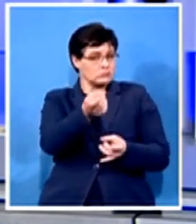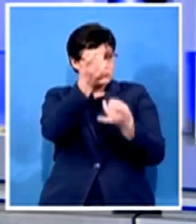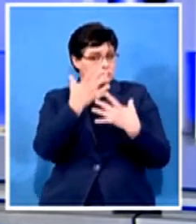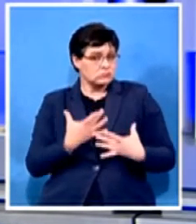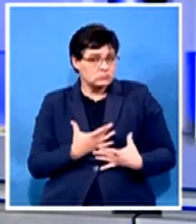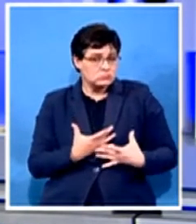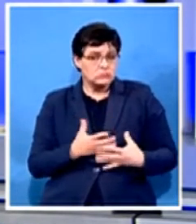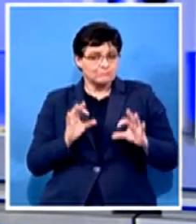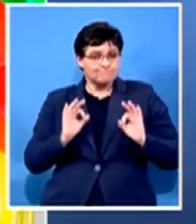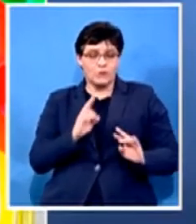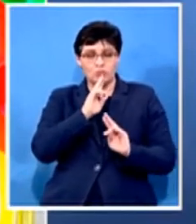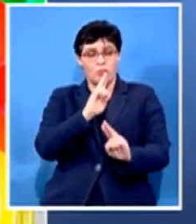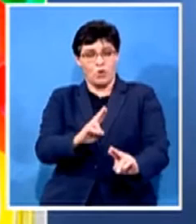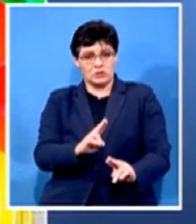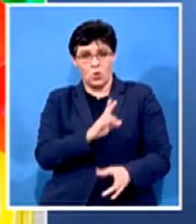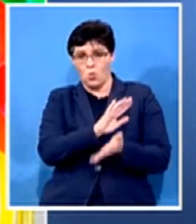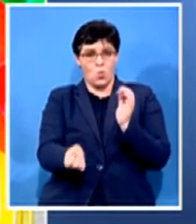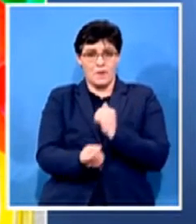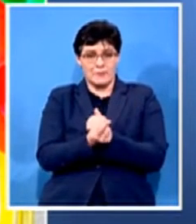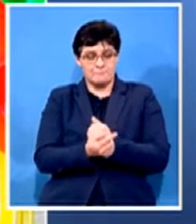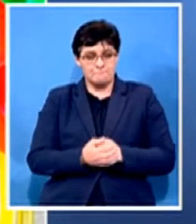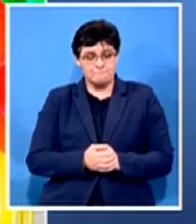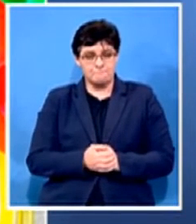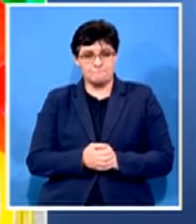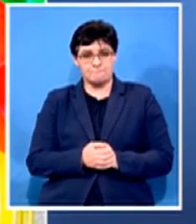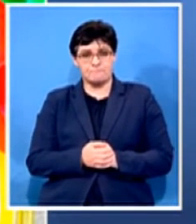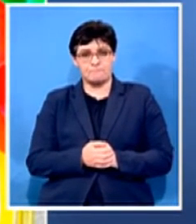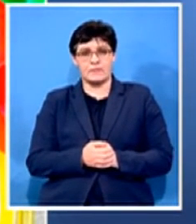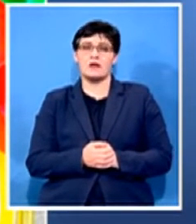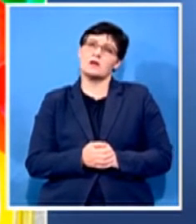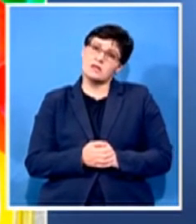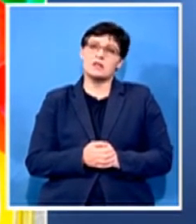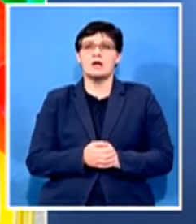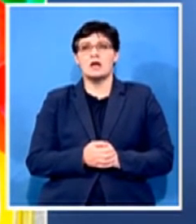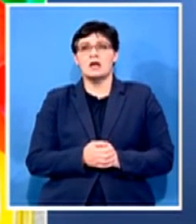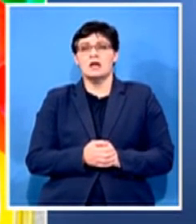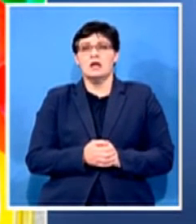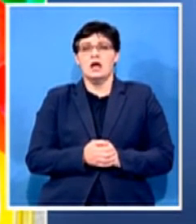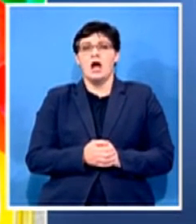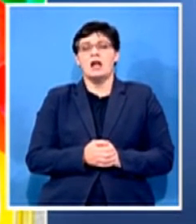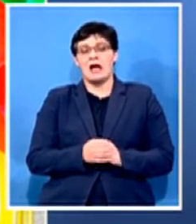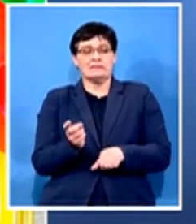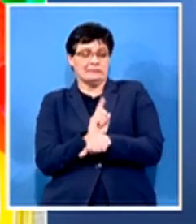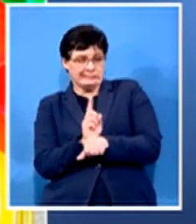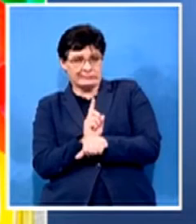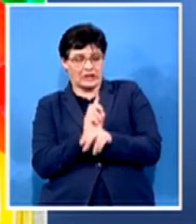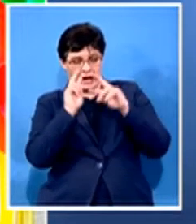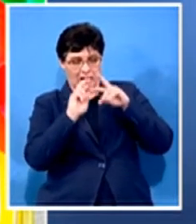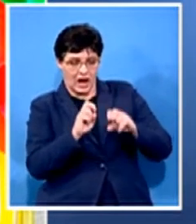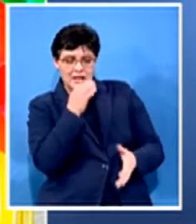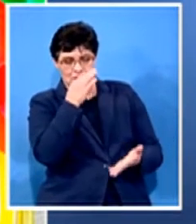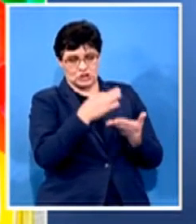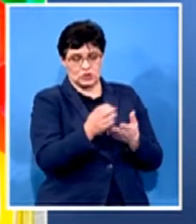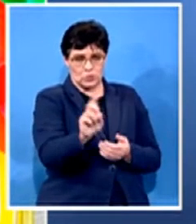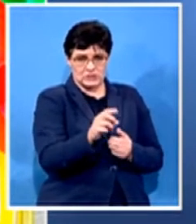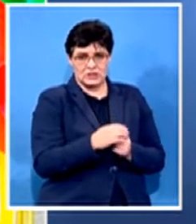actually transpired? So initial preliminary investigation suggests that a minibus taxi rolled down